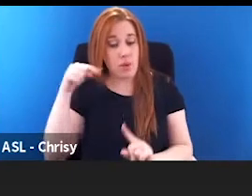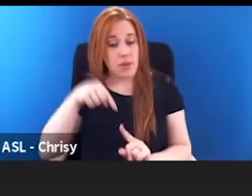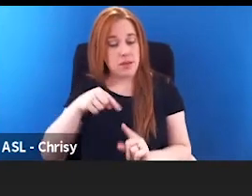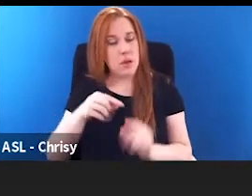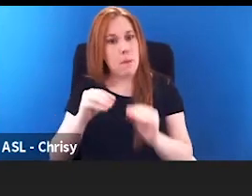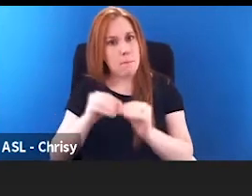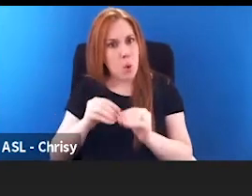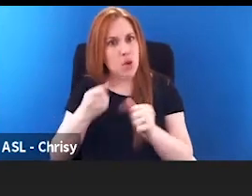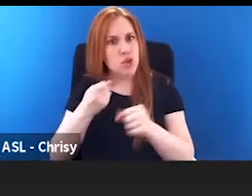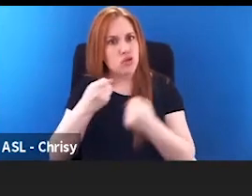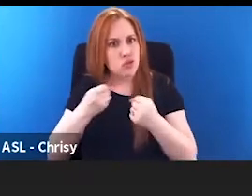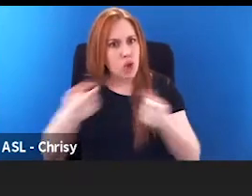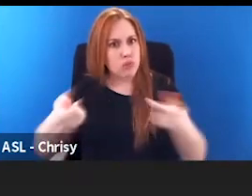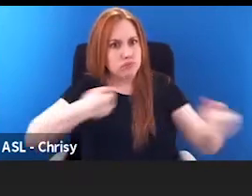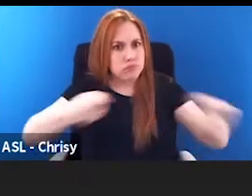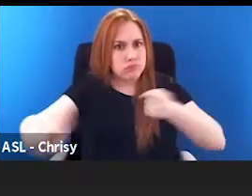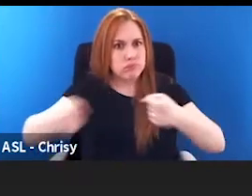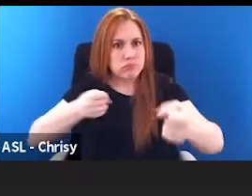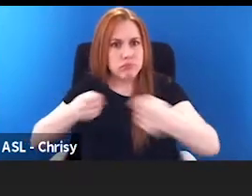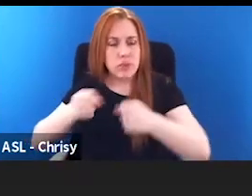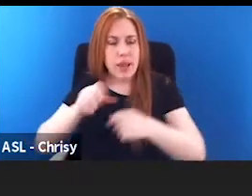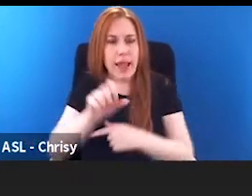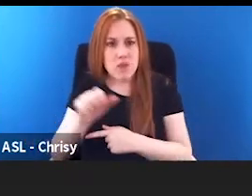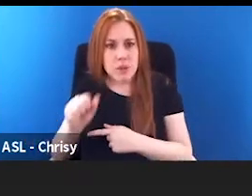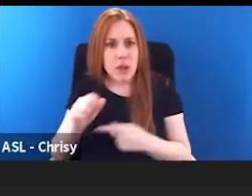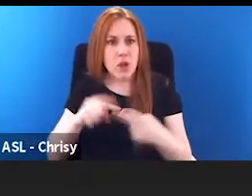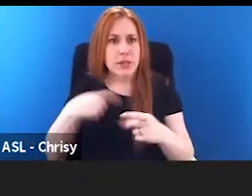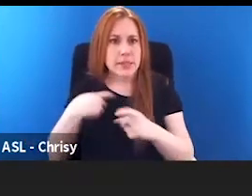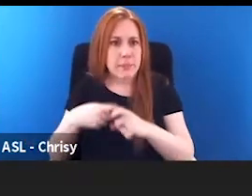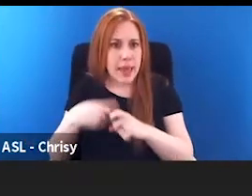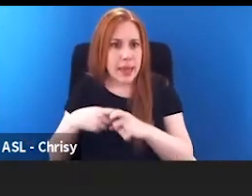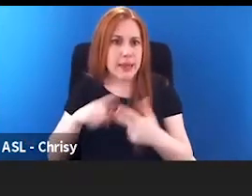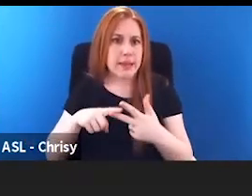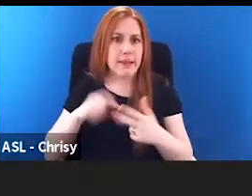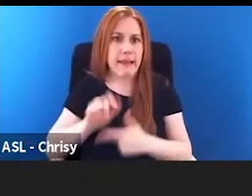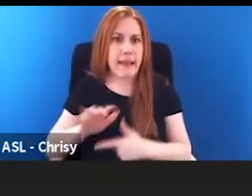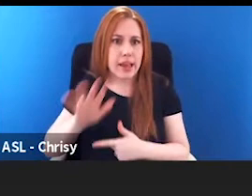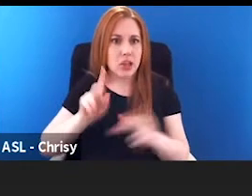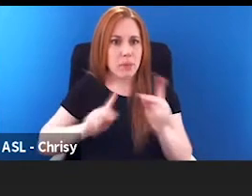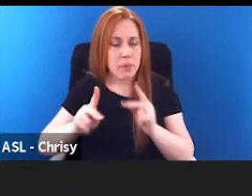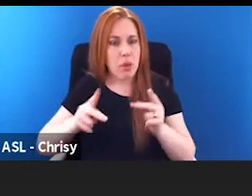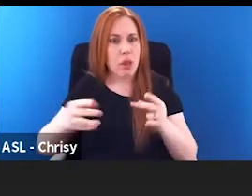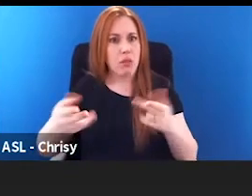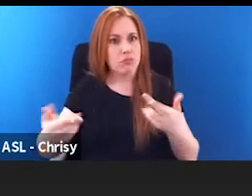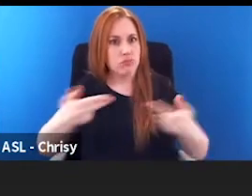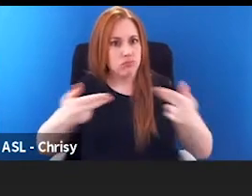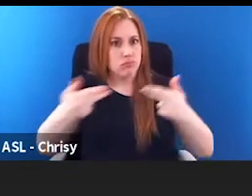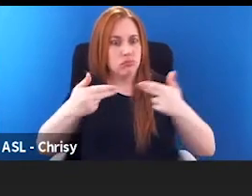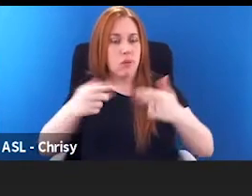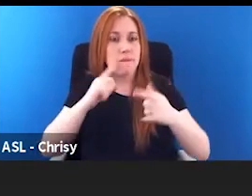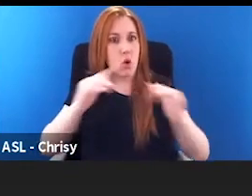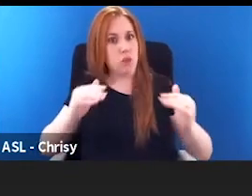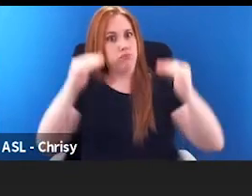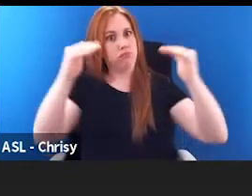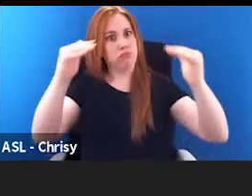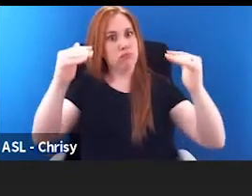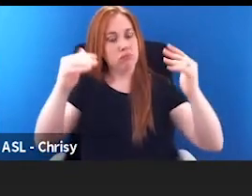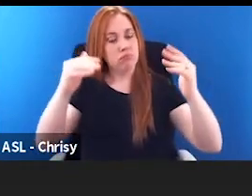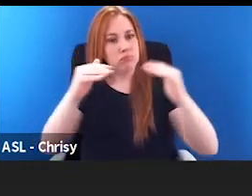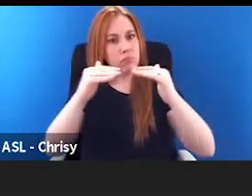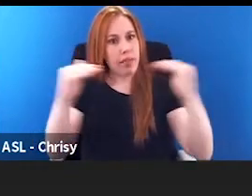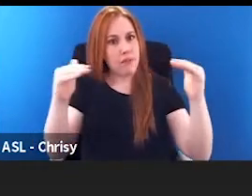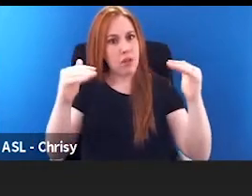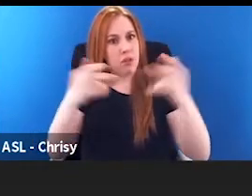of African Americans, Hispanics, and Asians into significant positions. And so the reason that that is significant